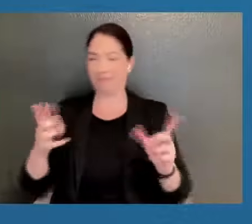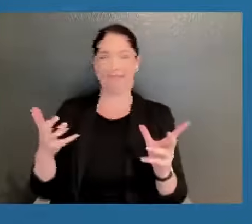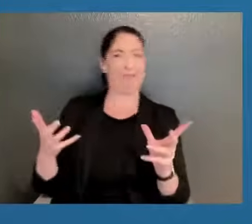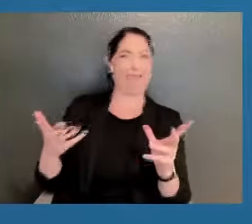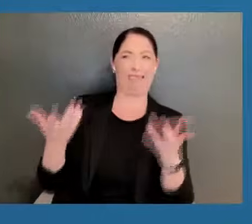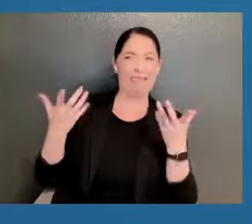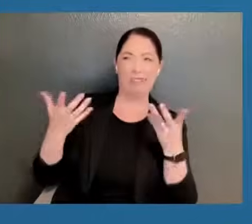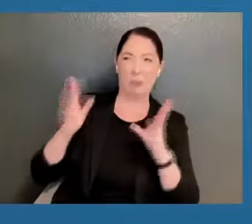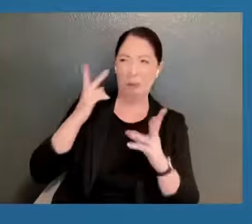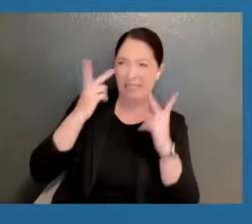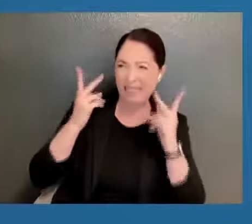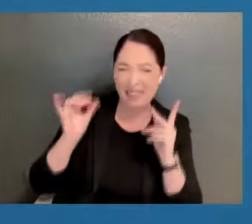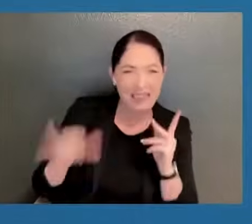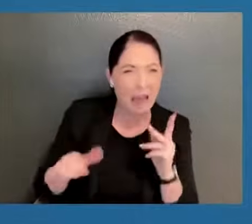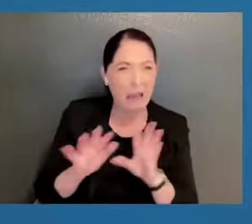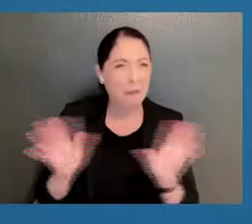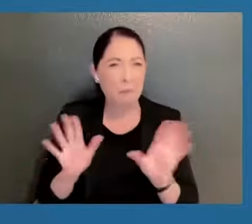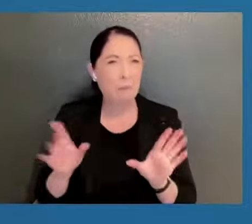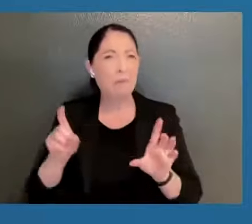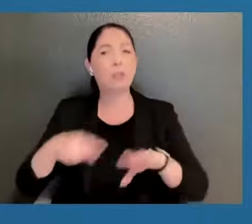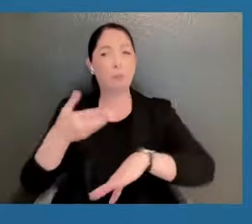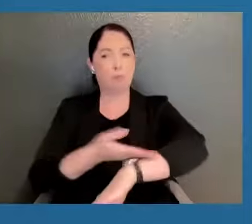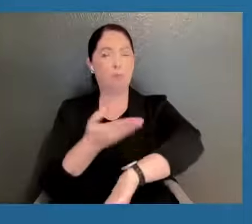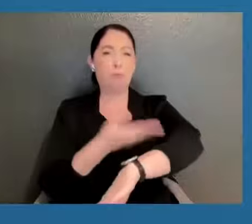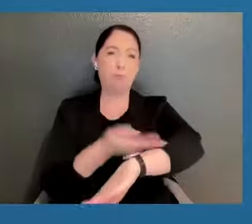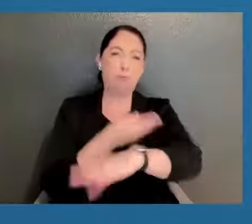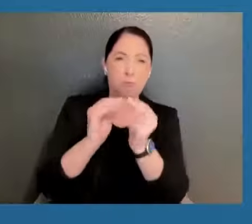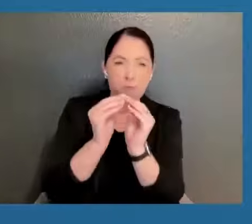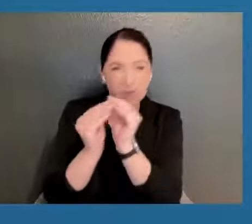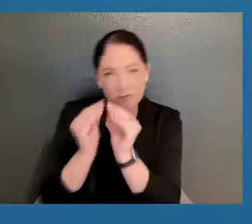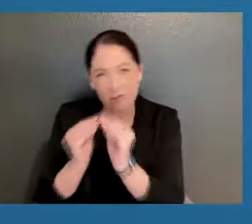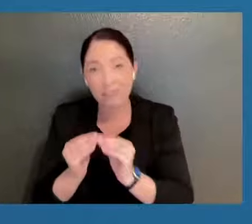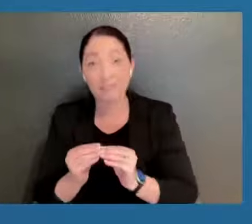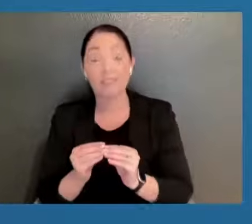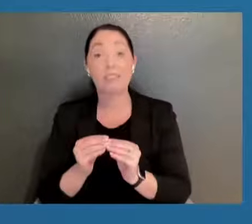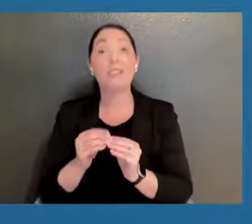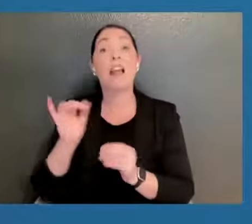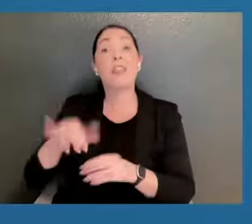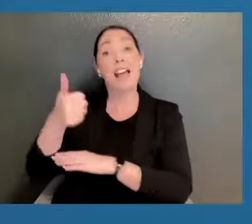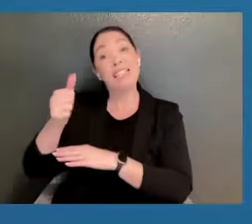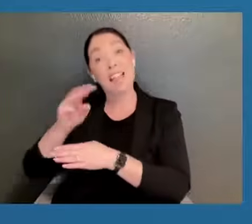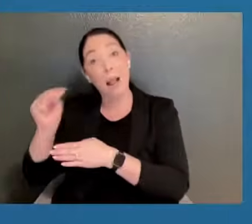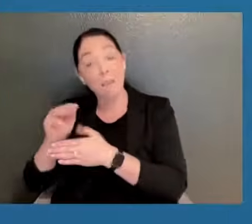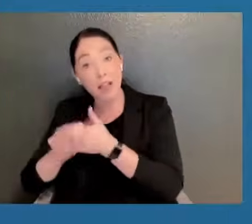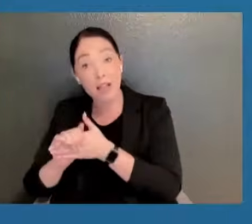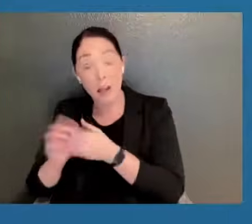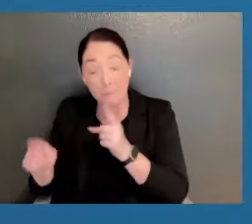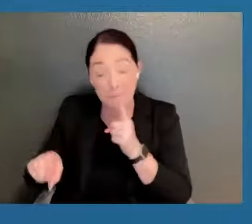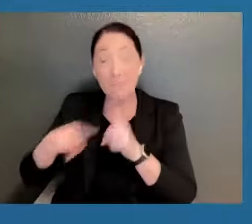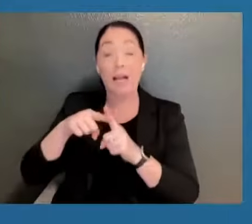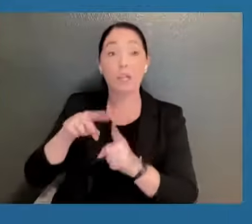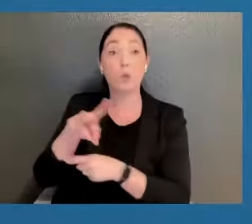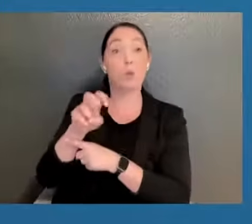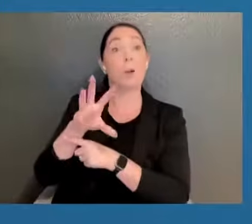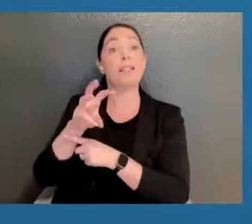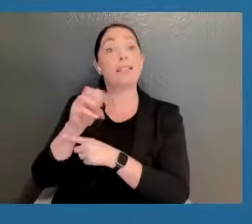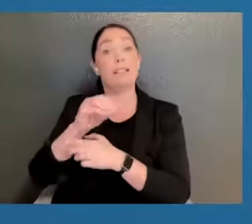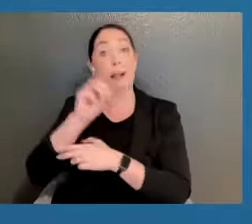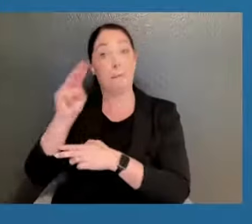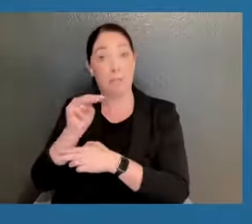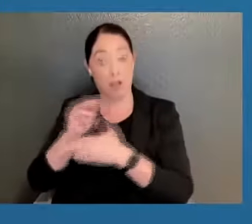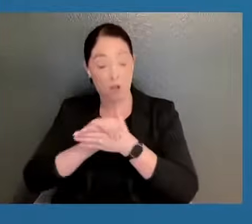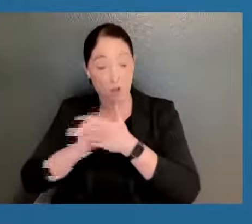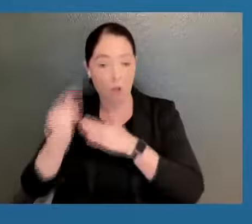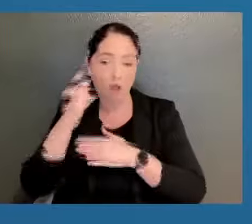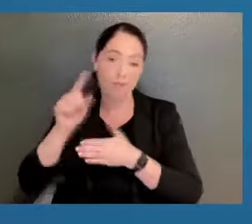visit there. We get to revitalize our neighborhoods. That's on top of $260 million already invested there to protect